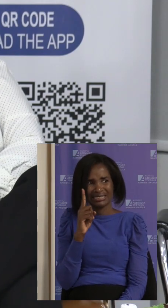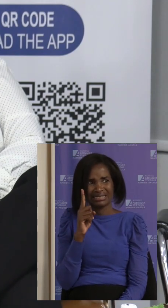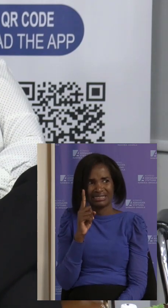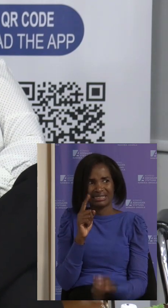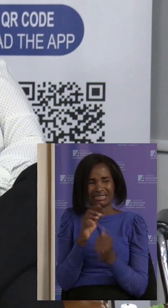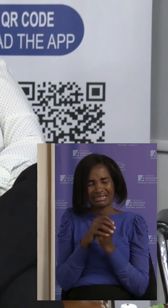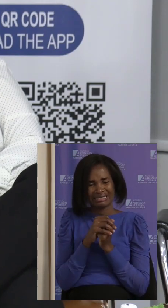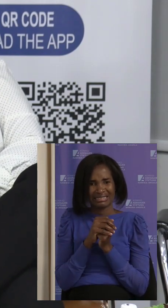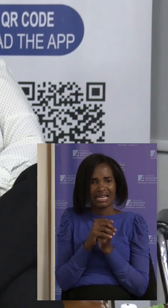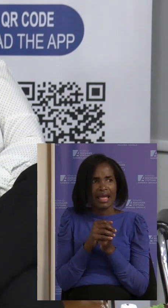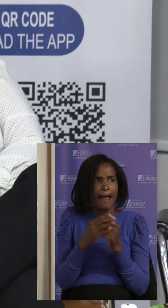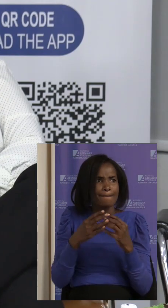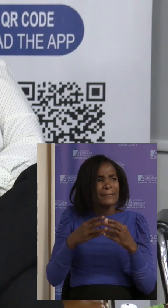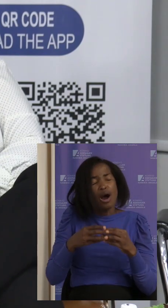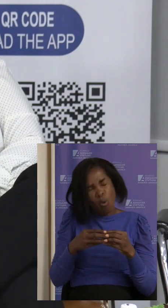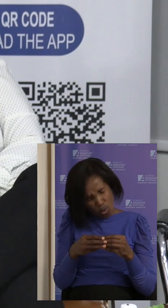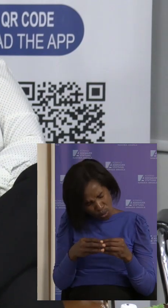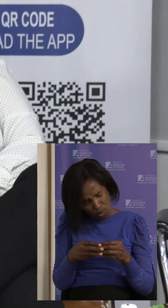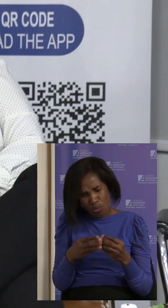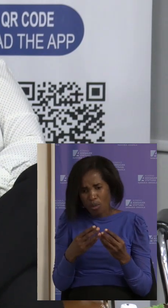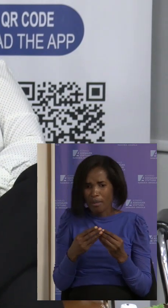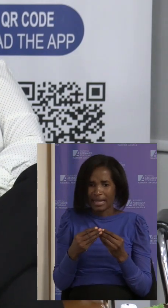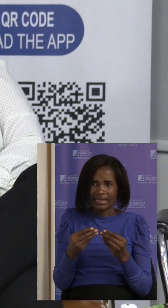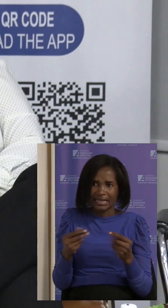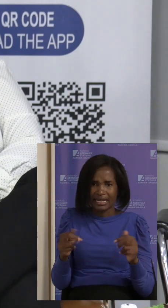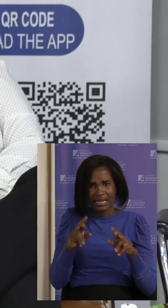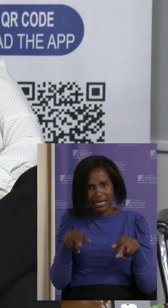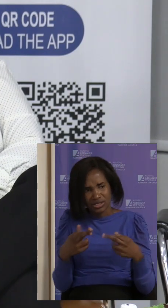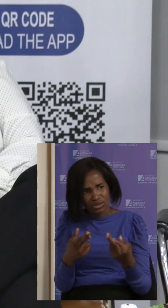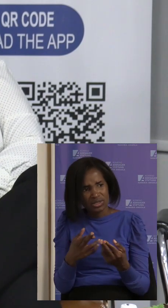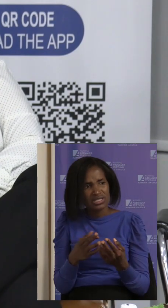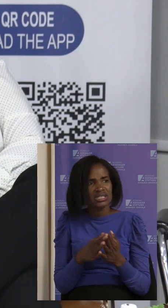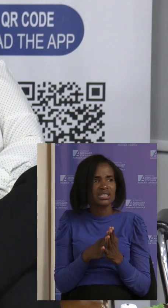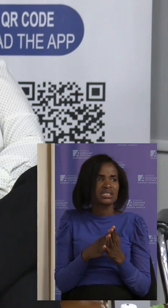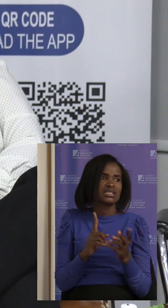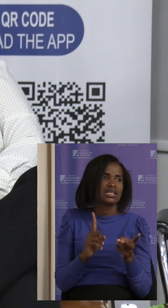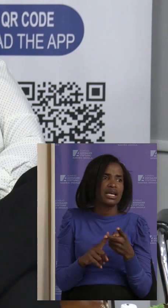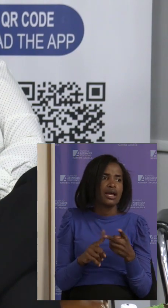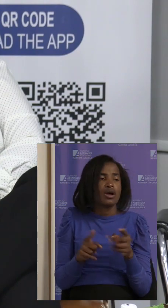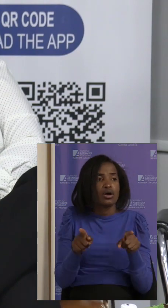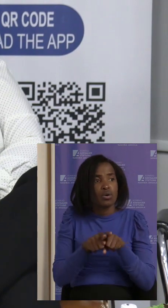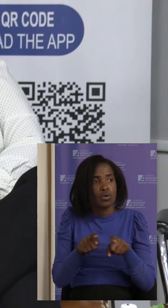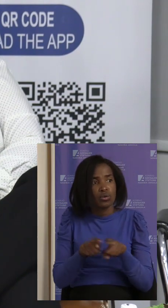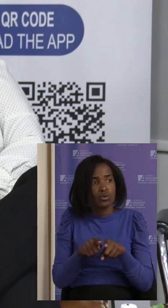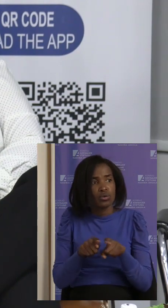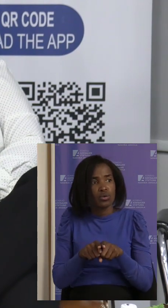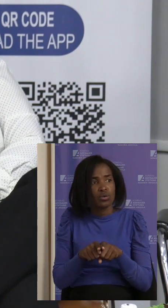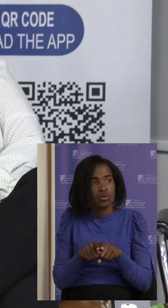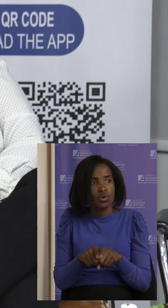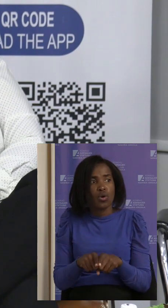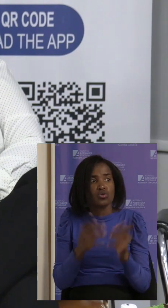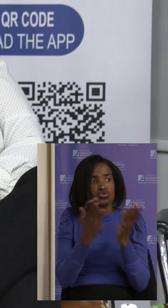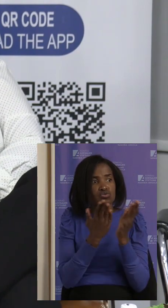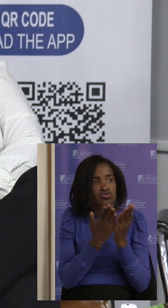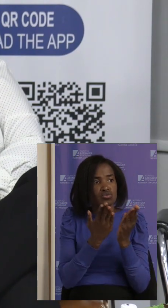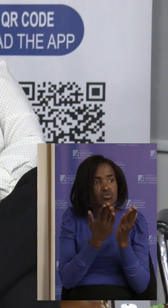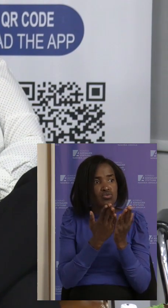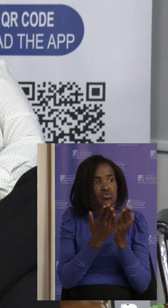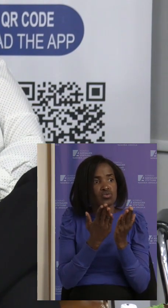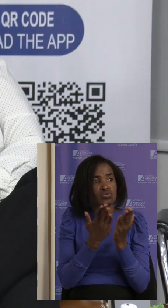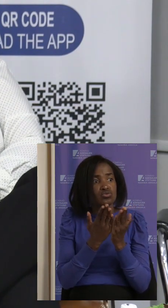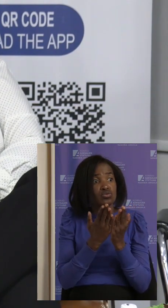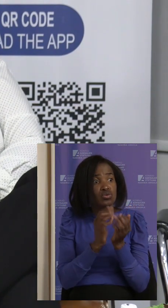the material resources. And these include, you know, uplifting all to the same standard. I